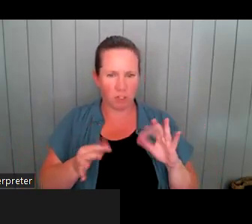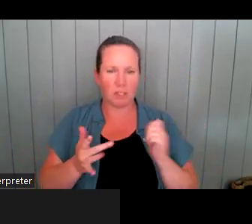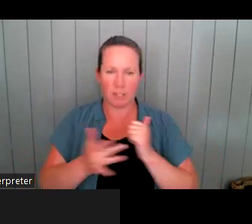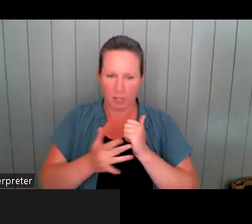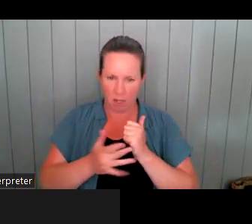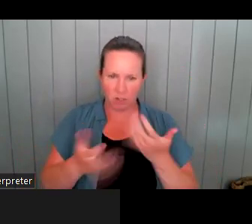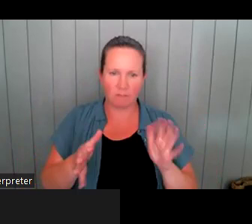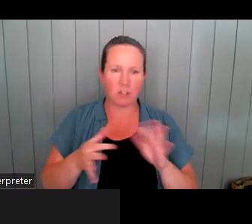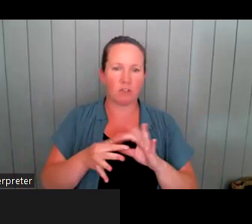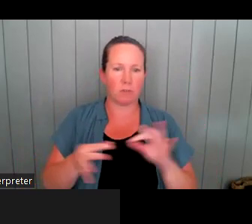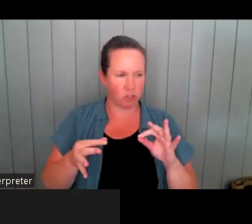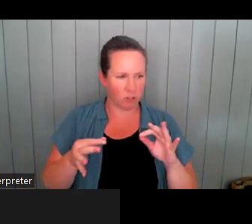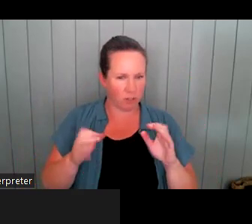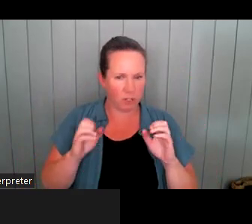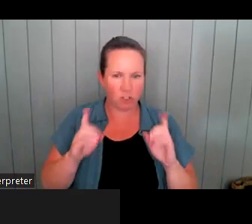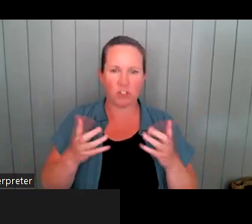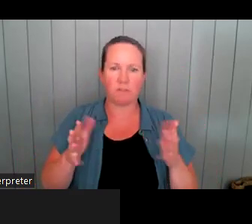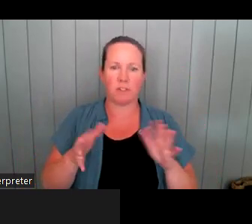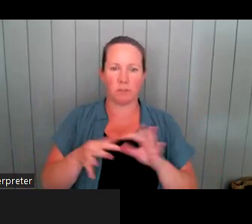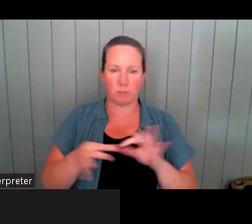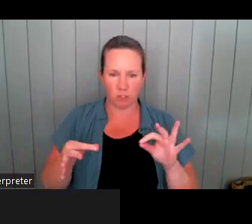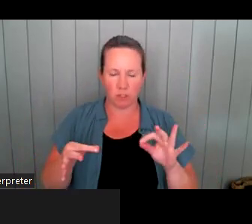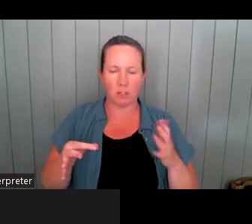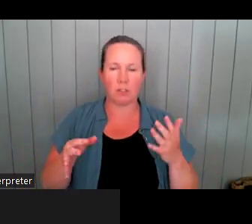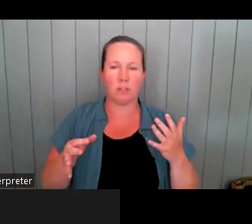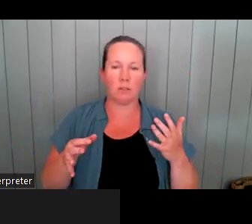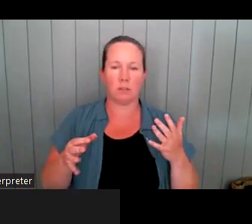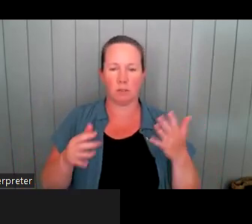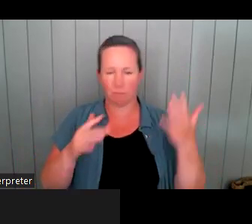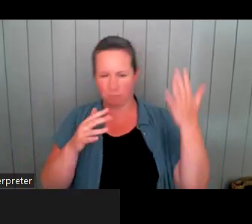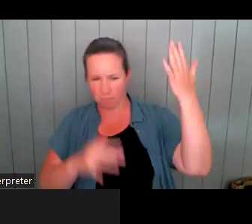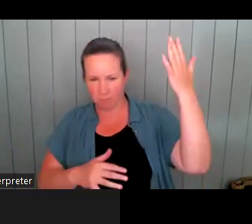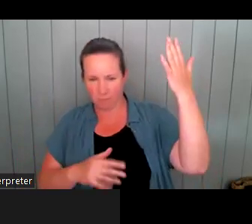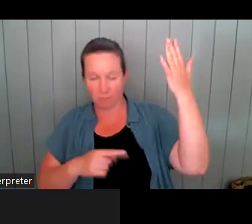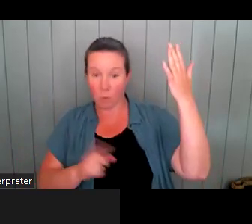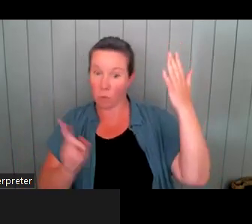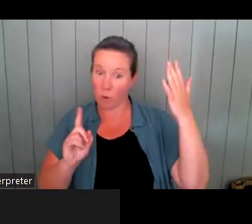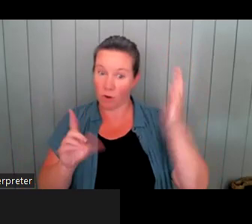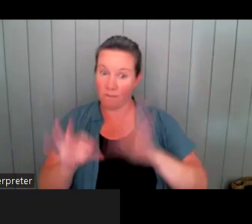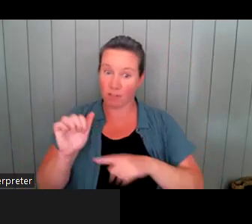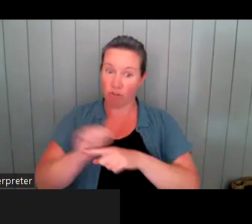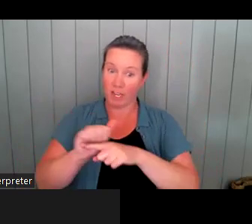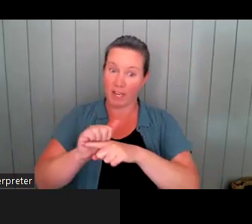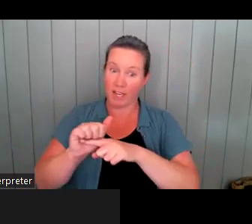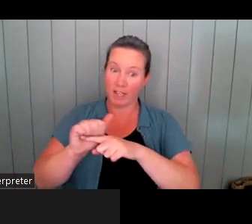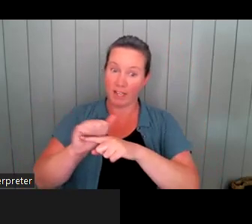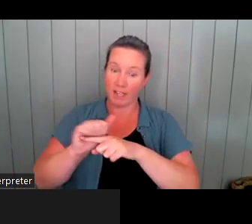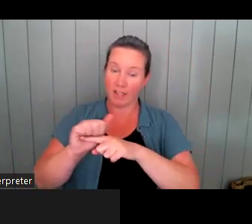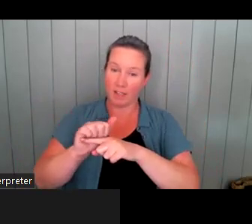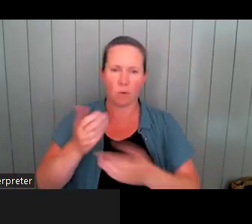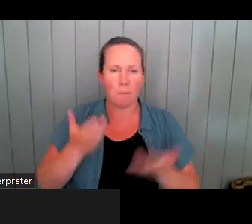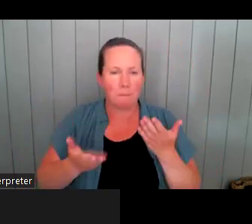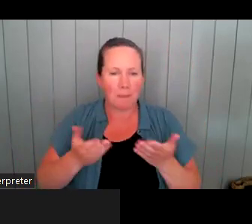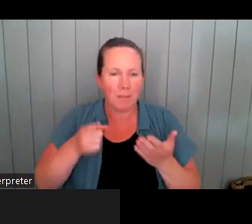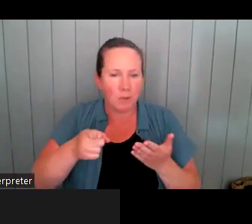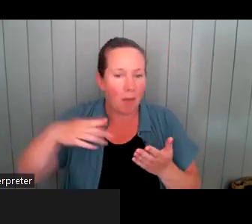technology, education, and now we're down to finding training. So maybe you don't have a degree and you're like, okay, I